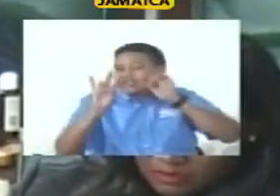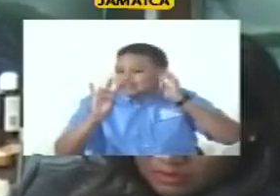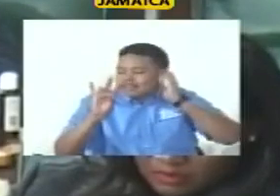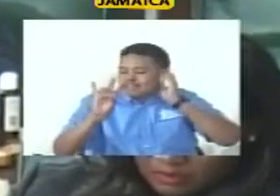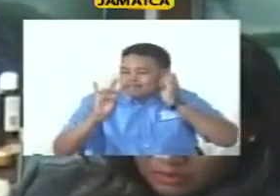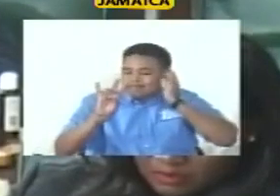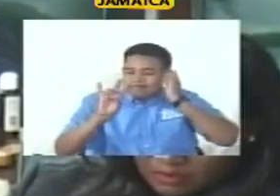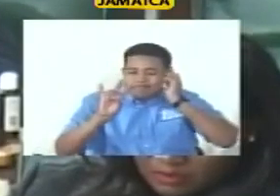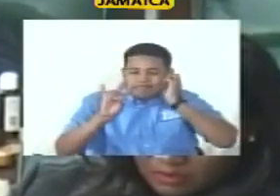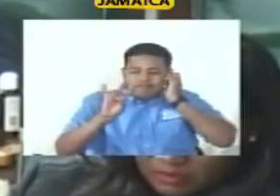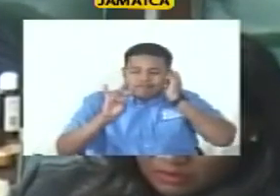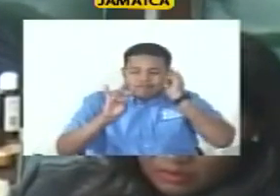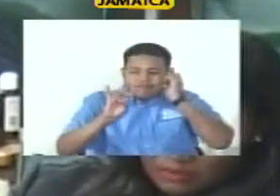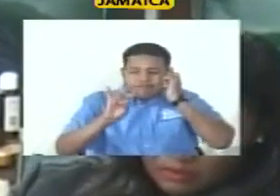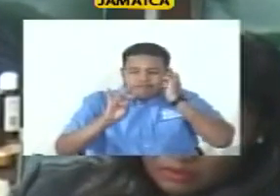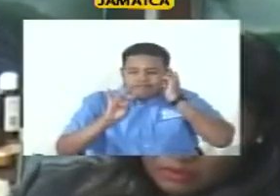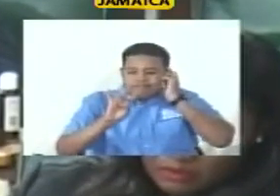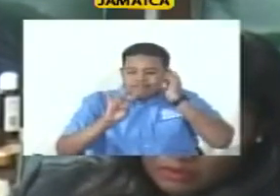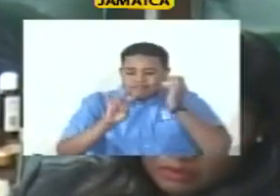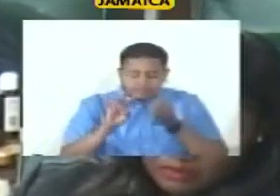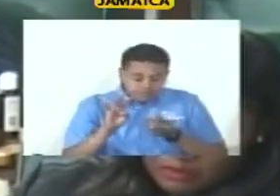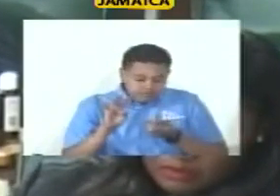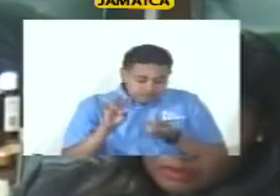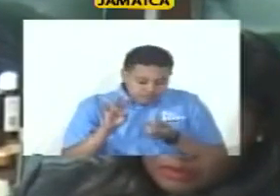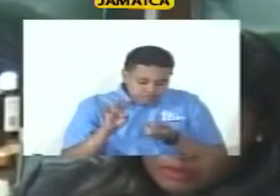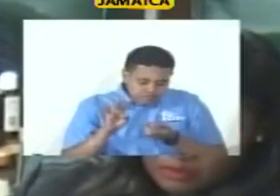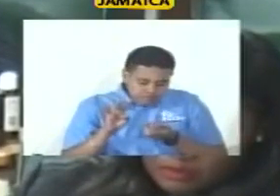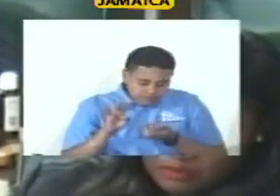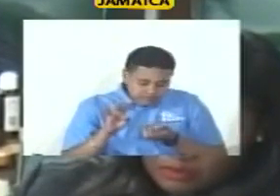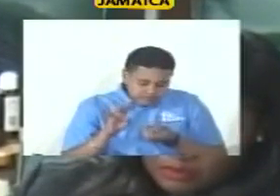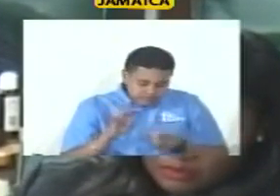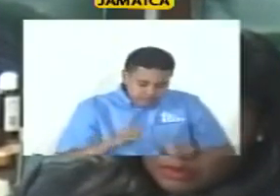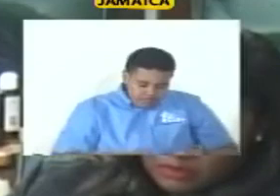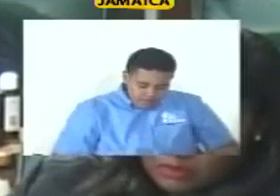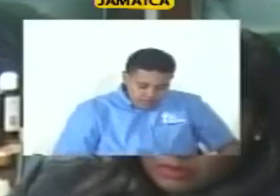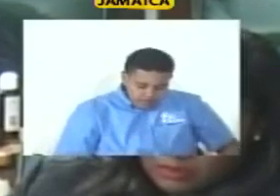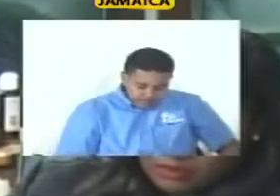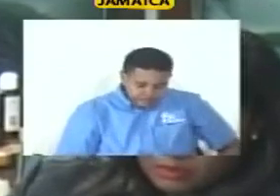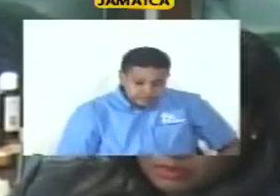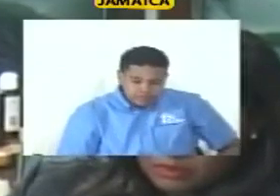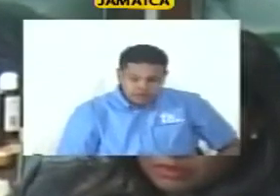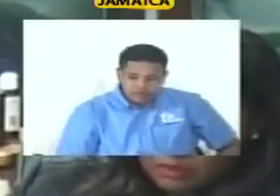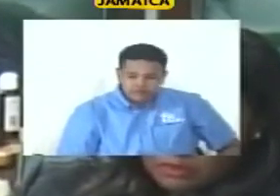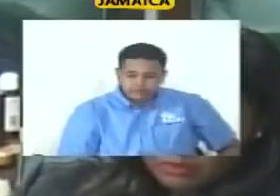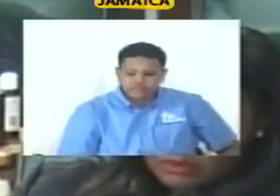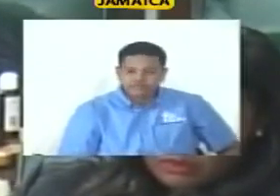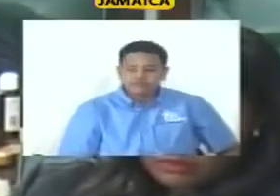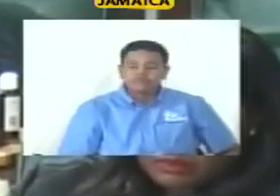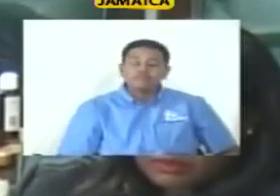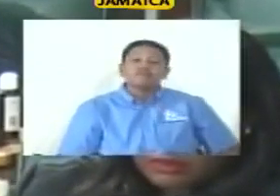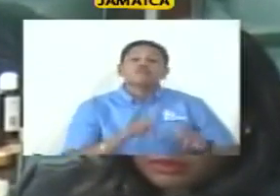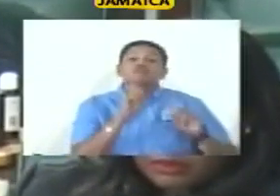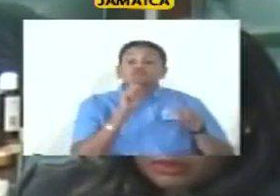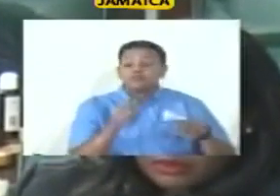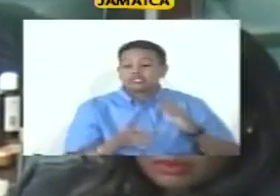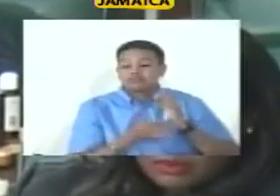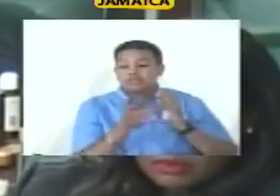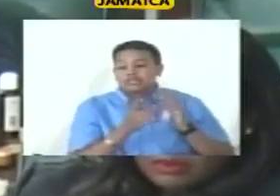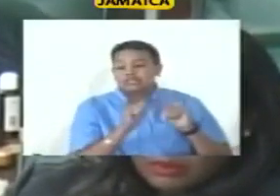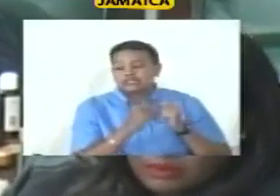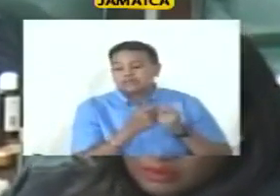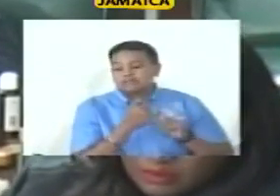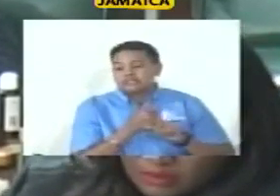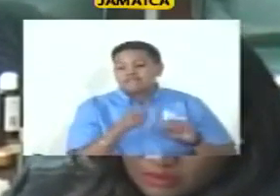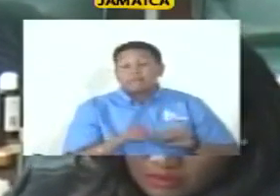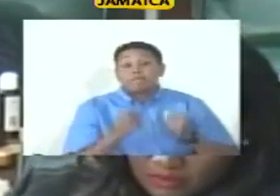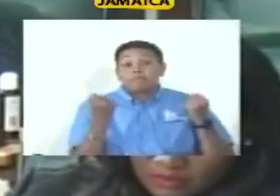what 37? And the response of the technical team is that the breach would actually mean